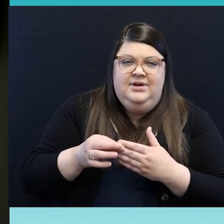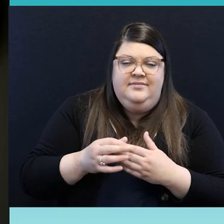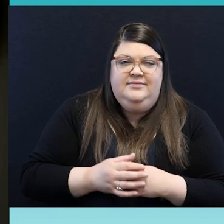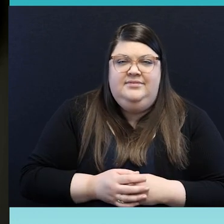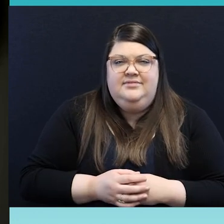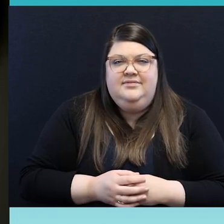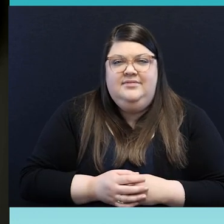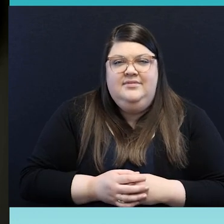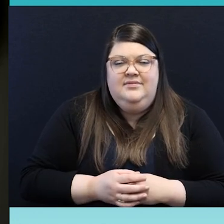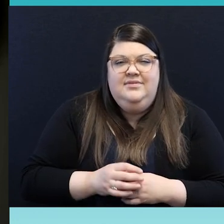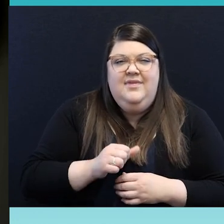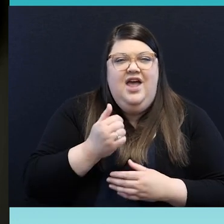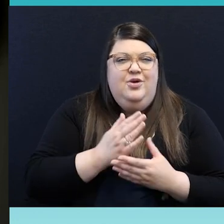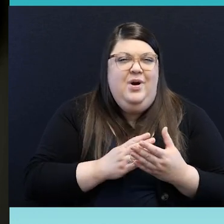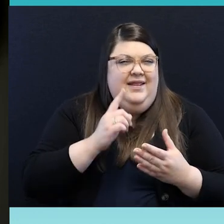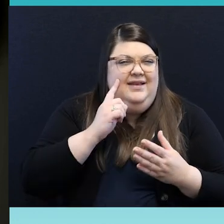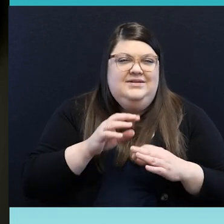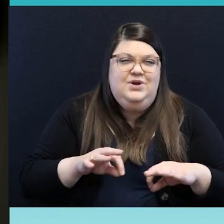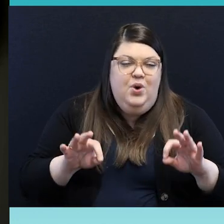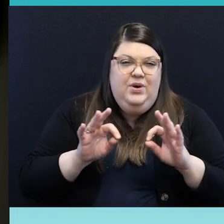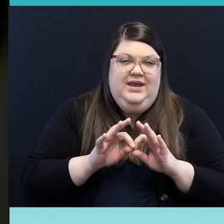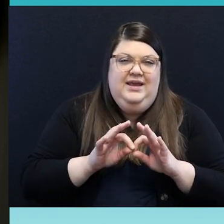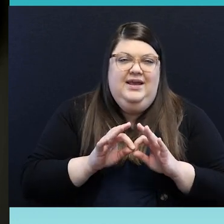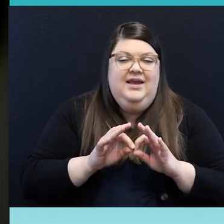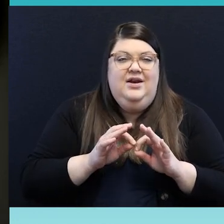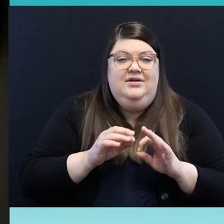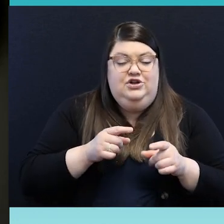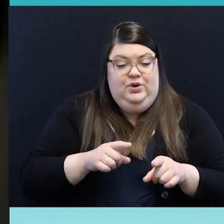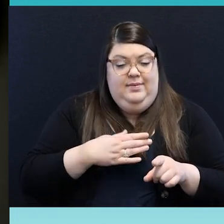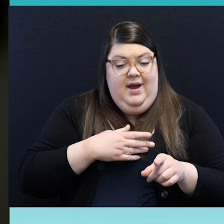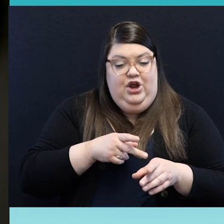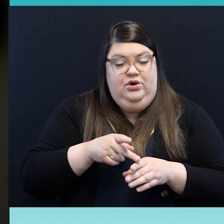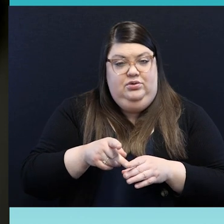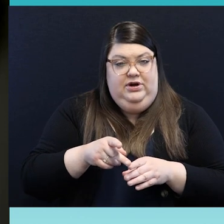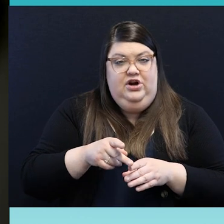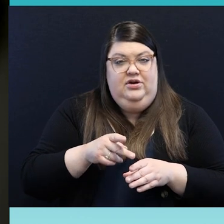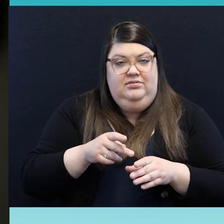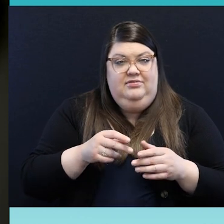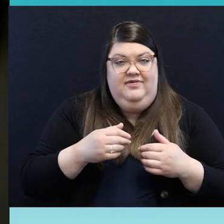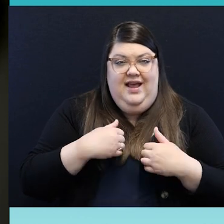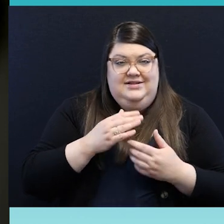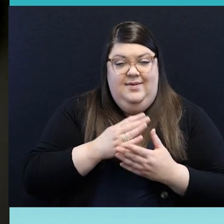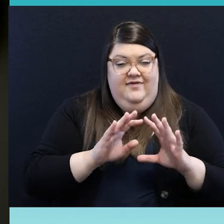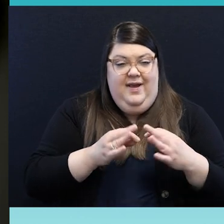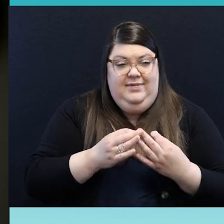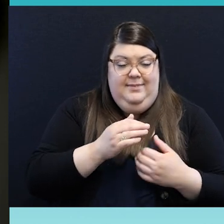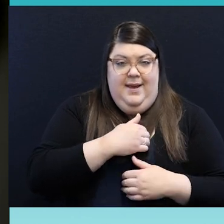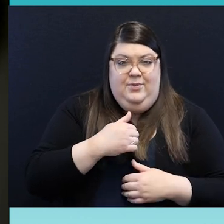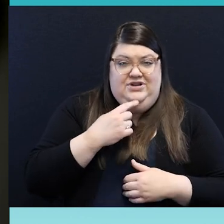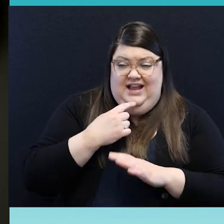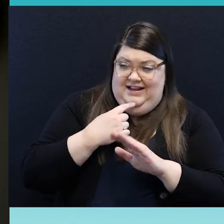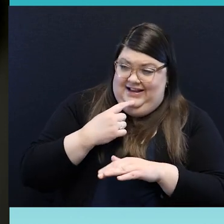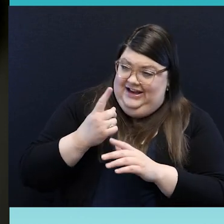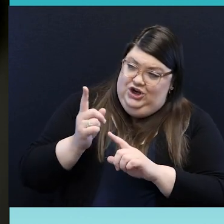that I think is so key, and over my career, I've often had family members come to me and say, can you come in and